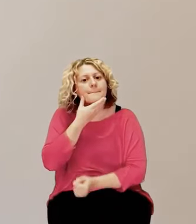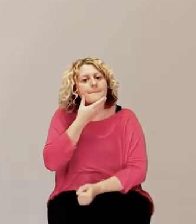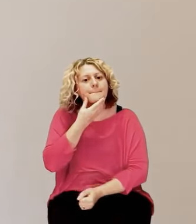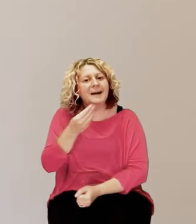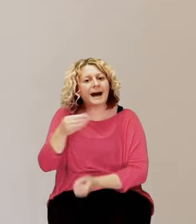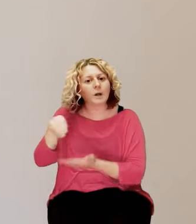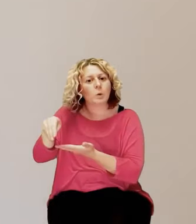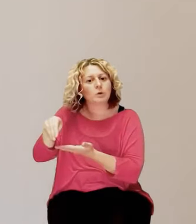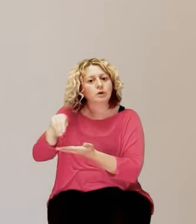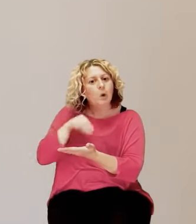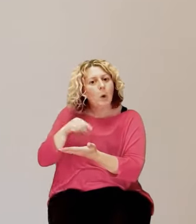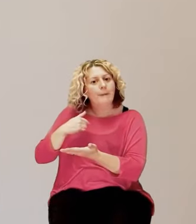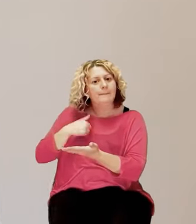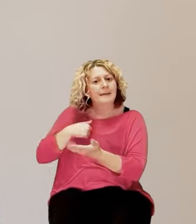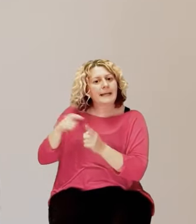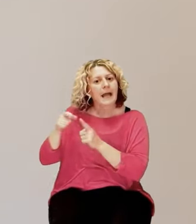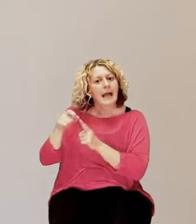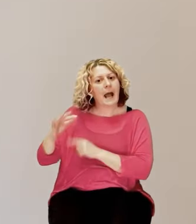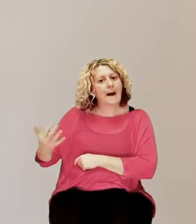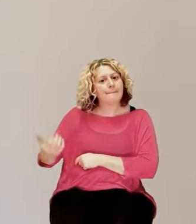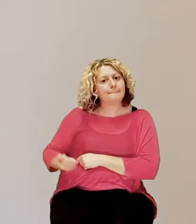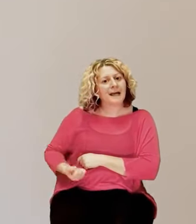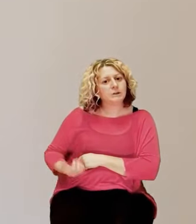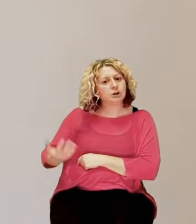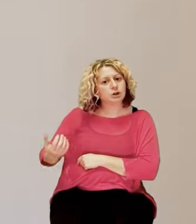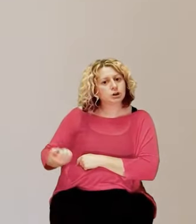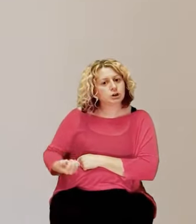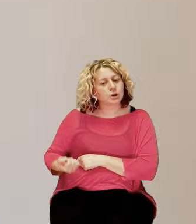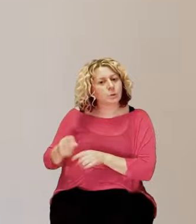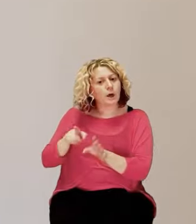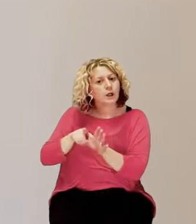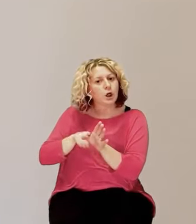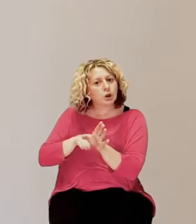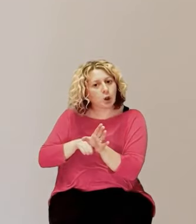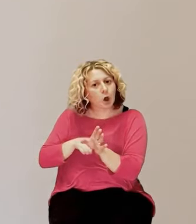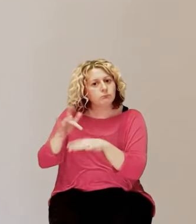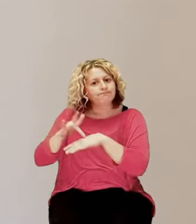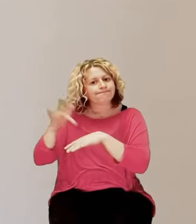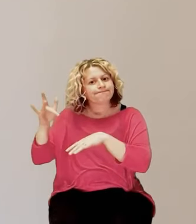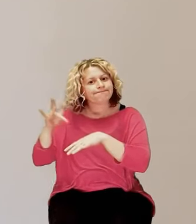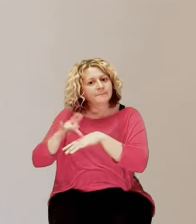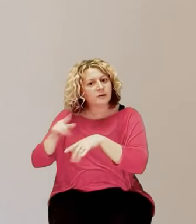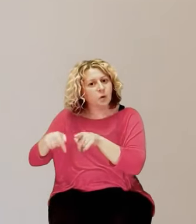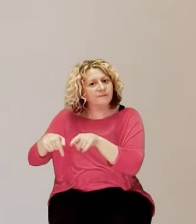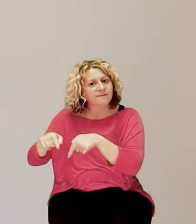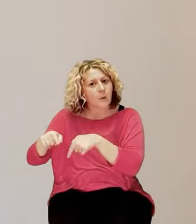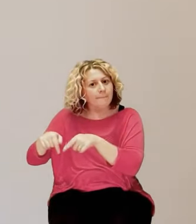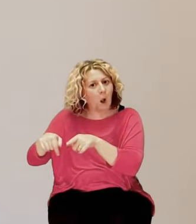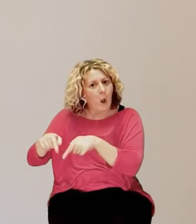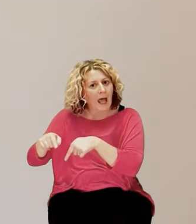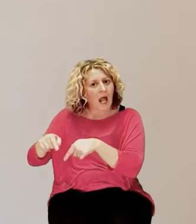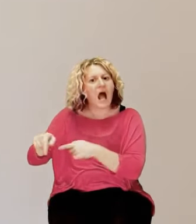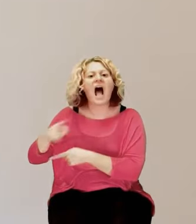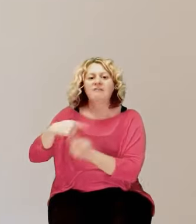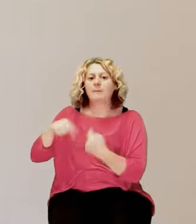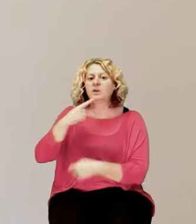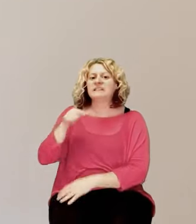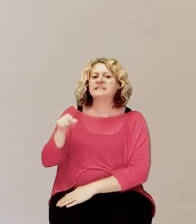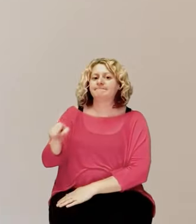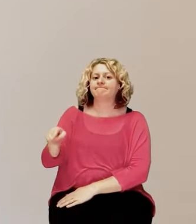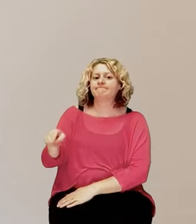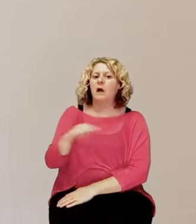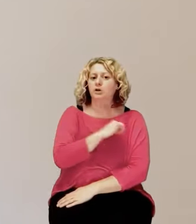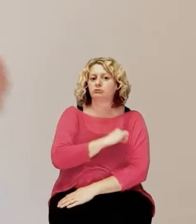professional footballer. And whenever anyone talked about this guy, they said he was a Christian and he had a high bar and was